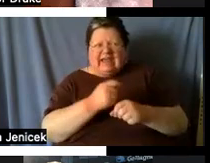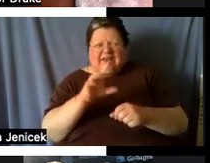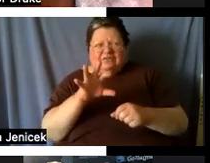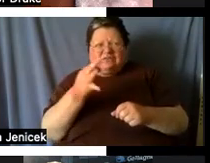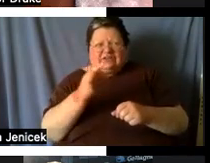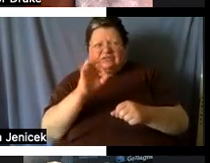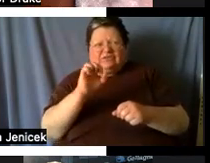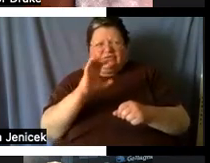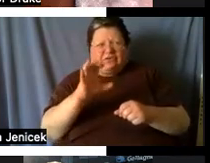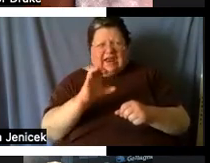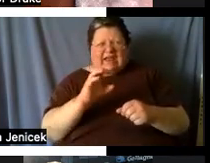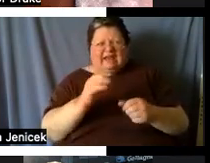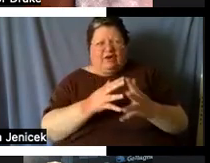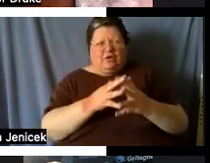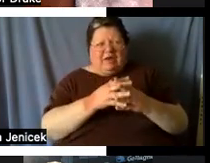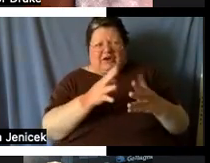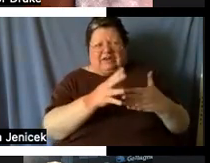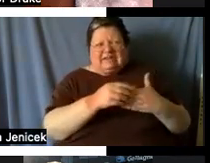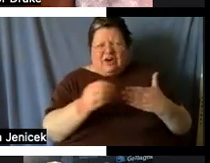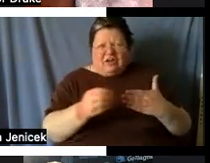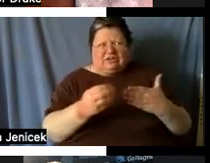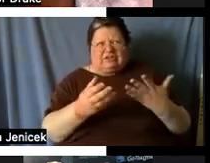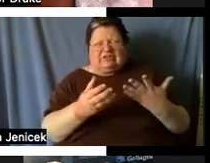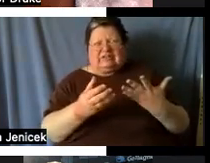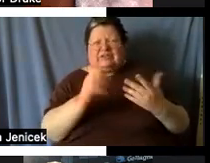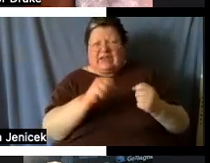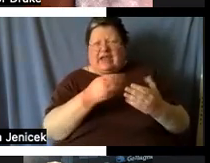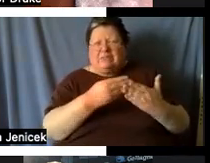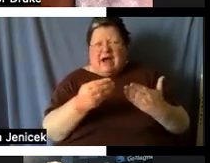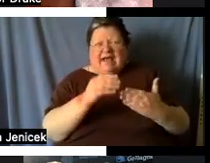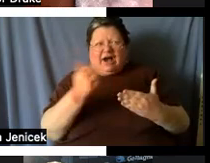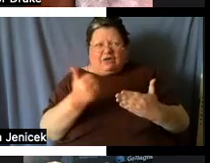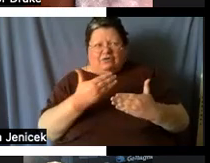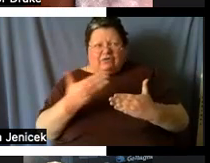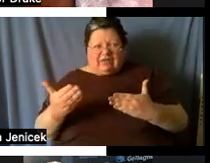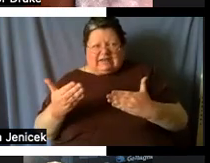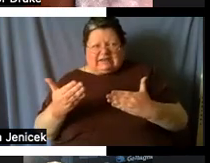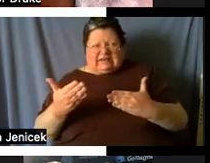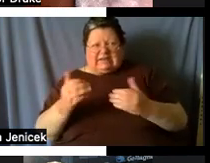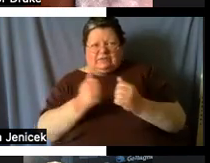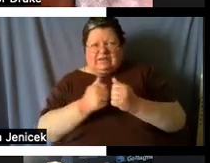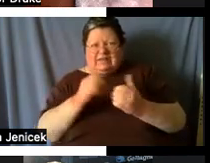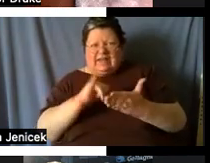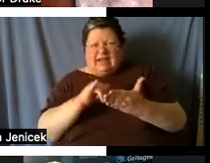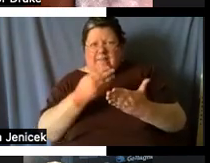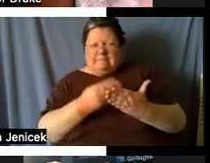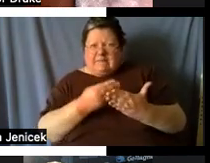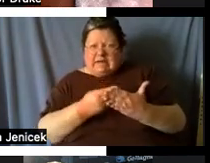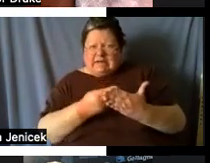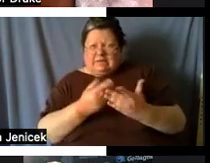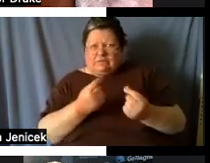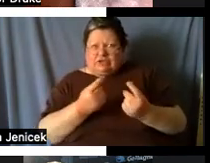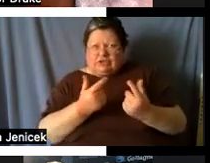pounds or American dollars so that you could buy other things with those same hard currencies? Well, you had to